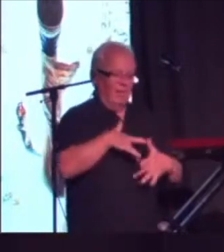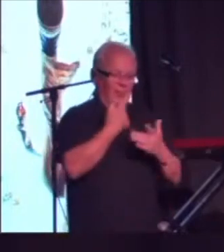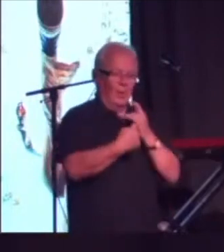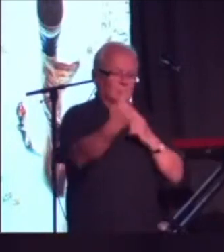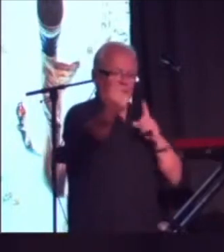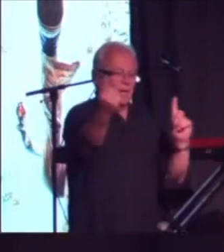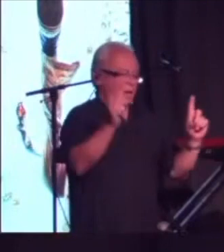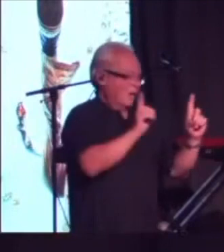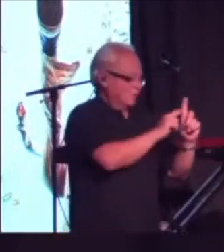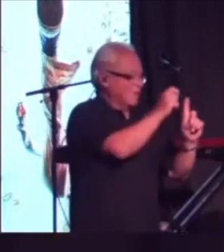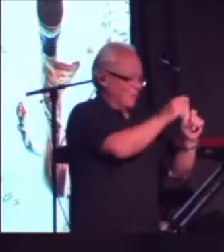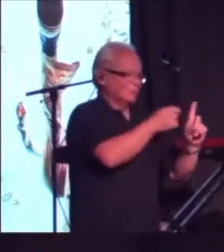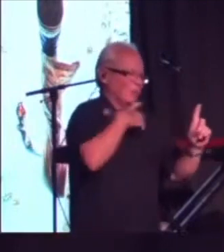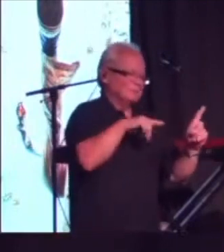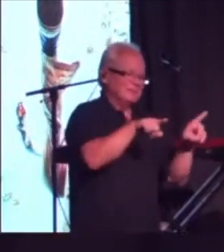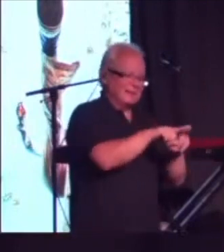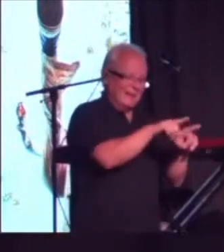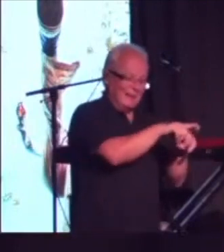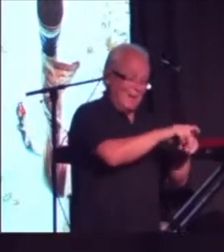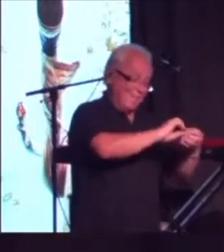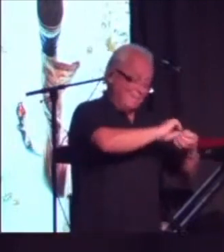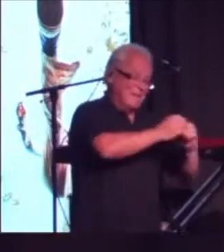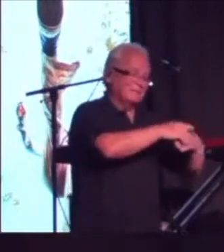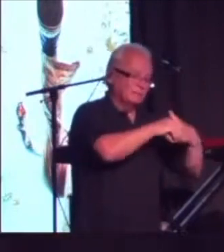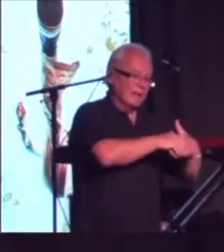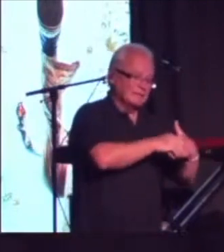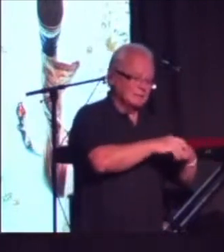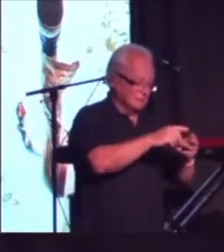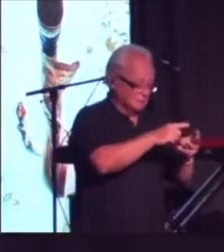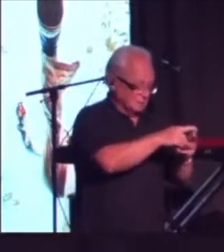then it's built on. Number three, what friendship looks like. I want to give you